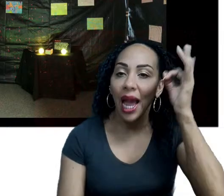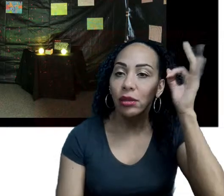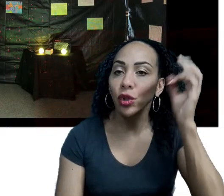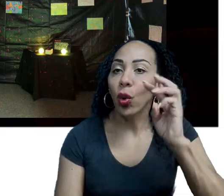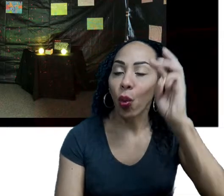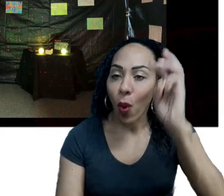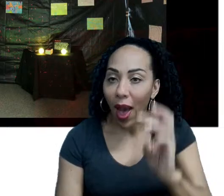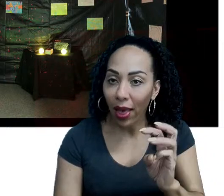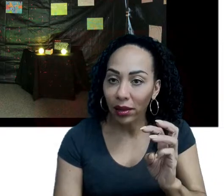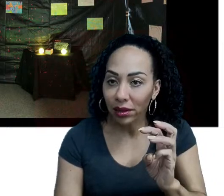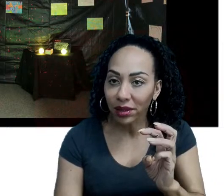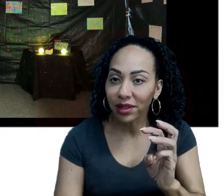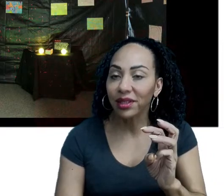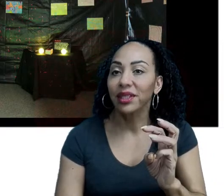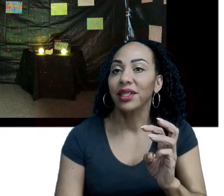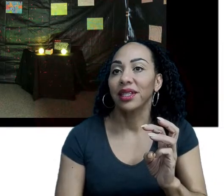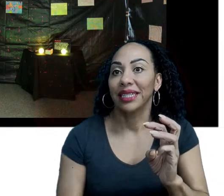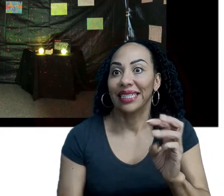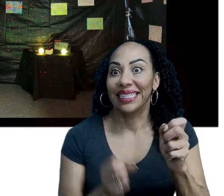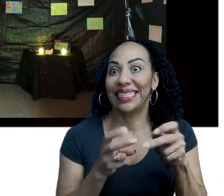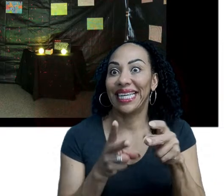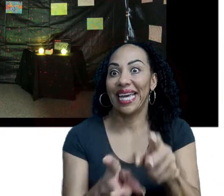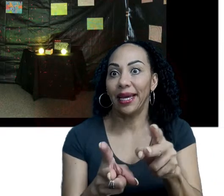paired artists with